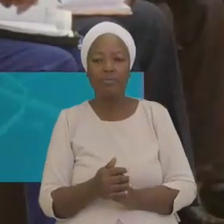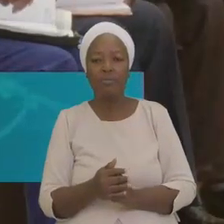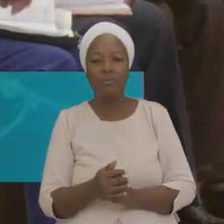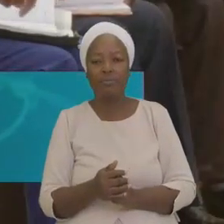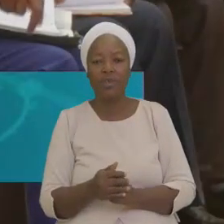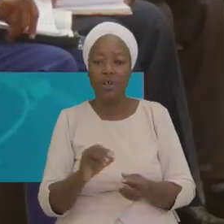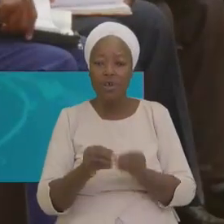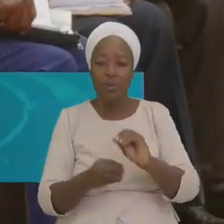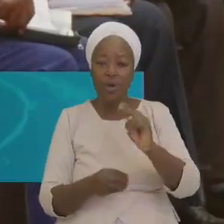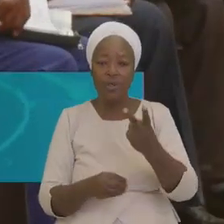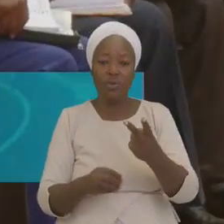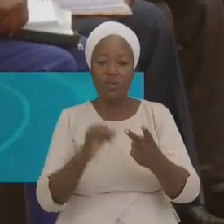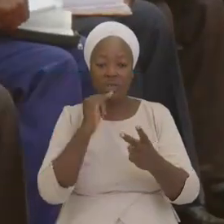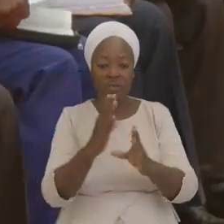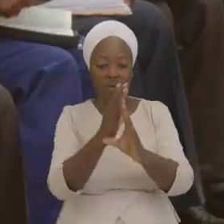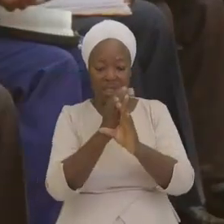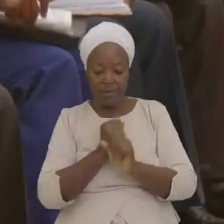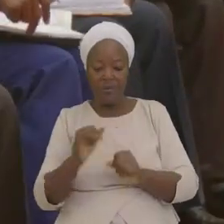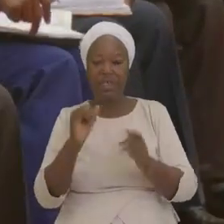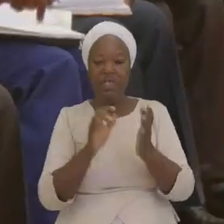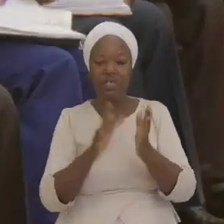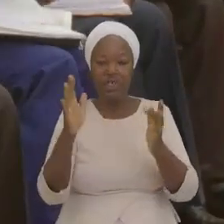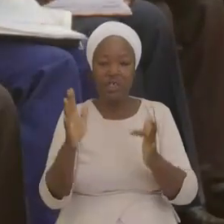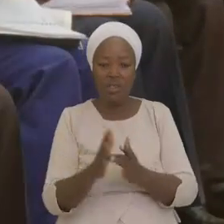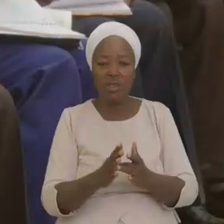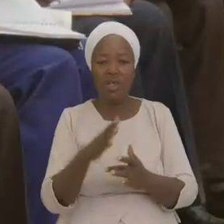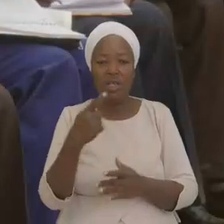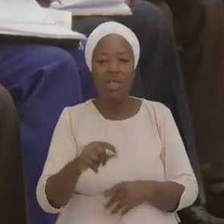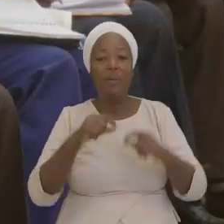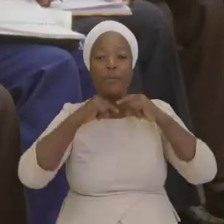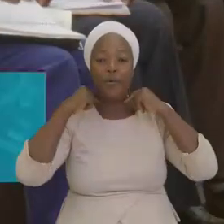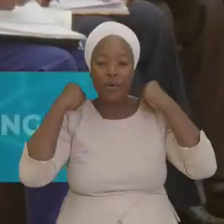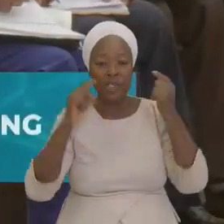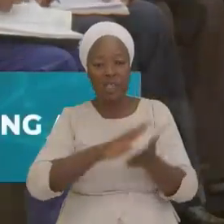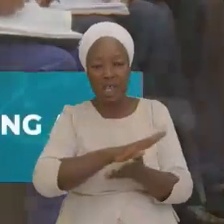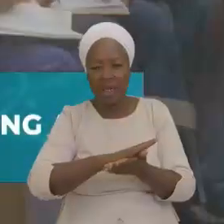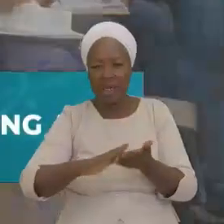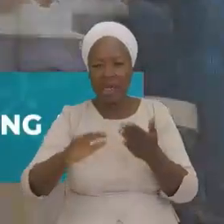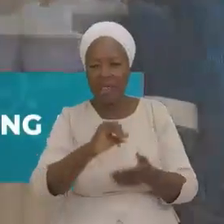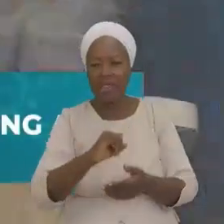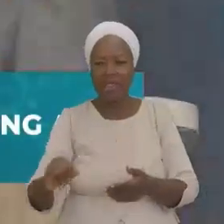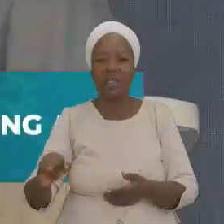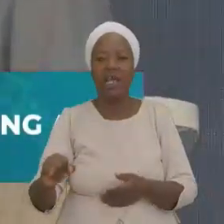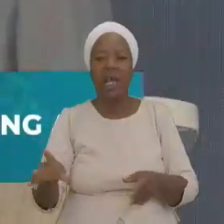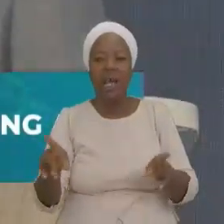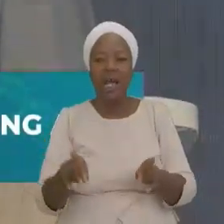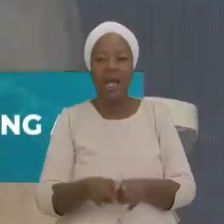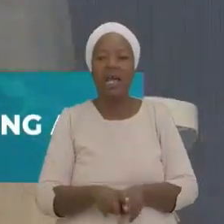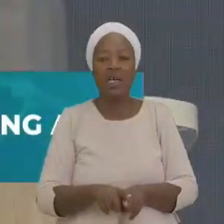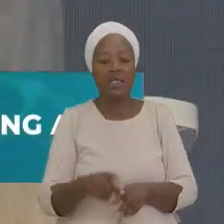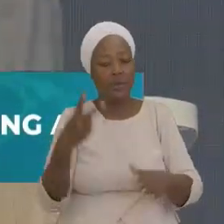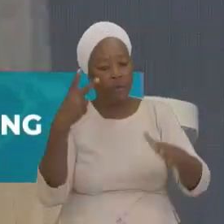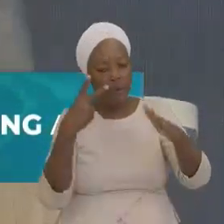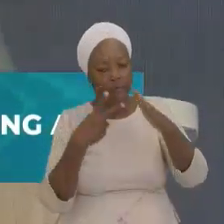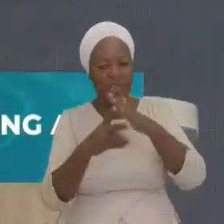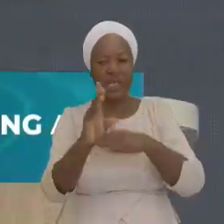Number two, receiving Jesus the priest cleansing as foretold.